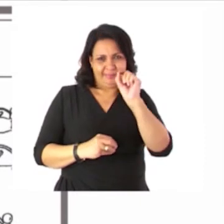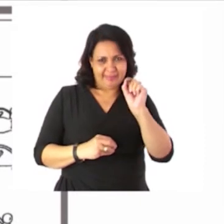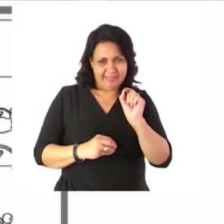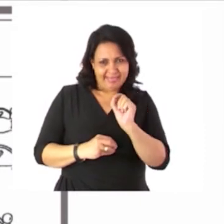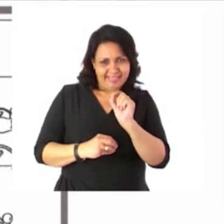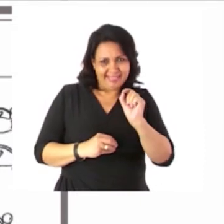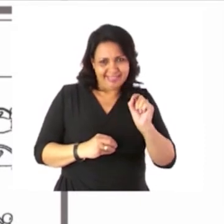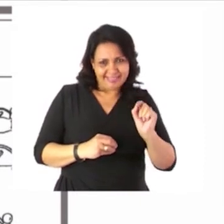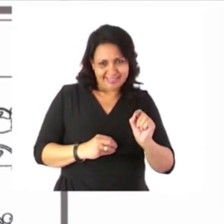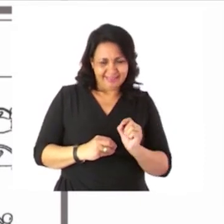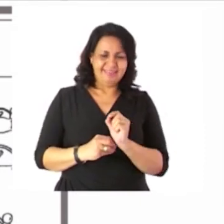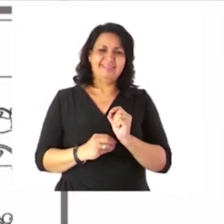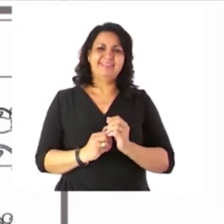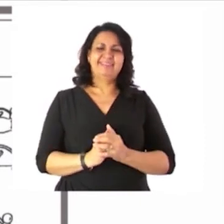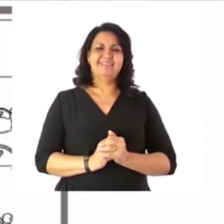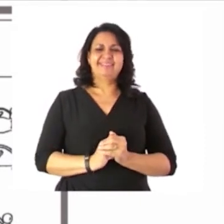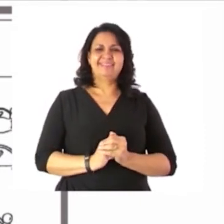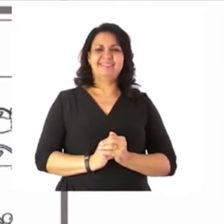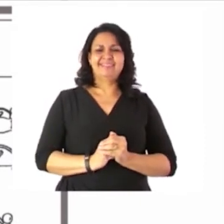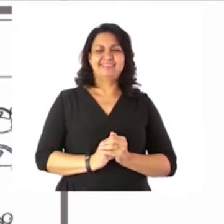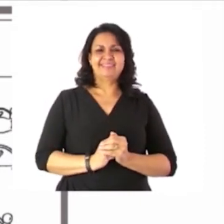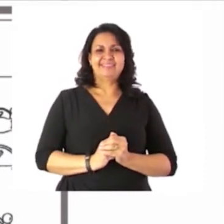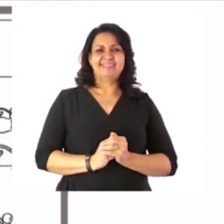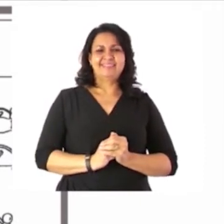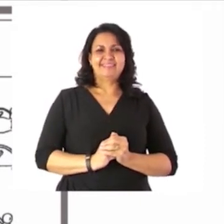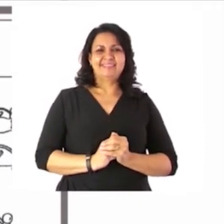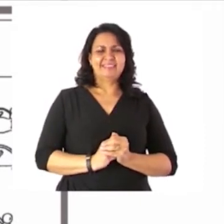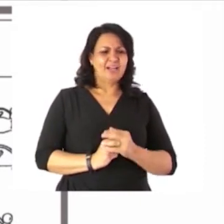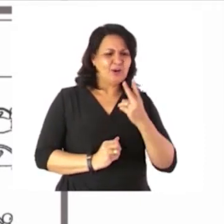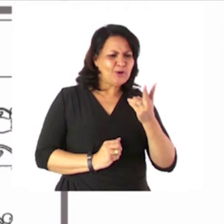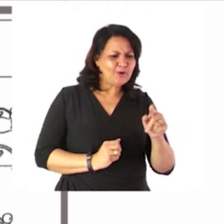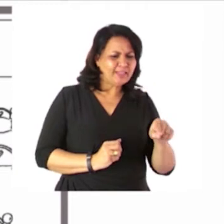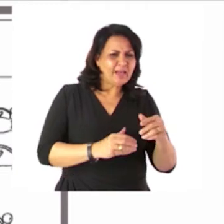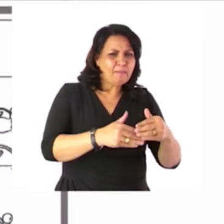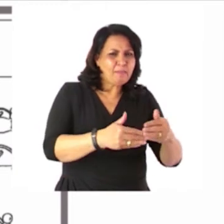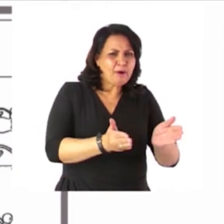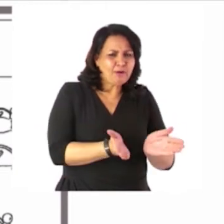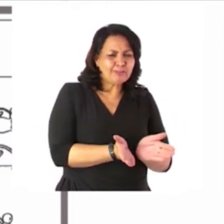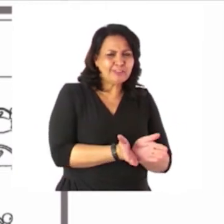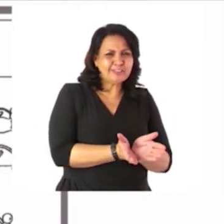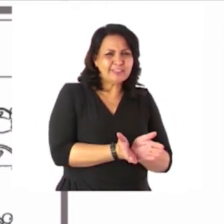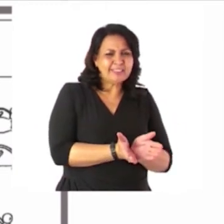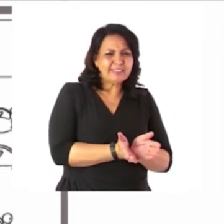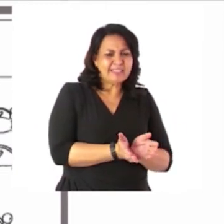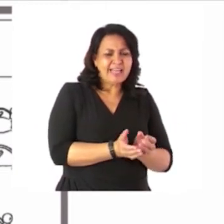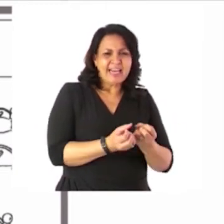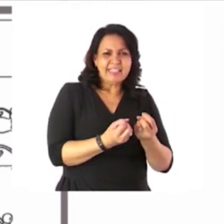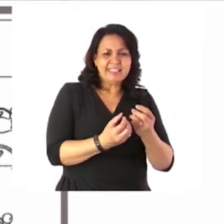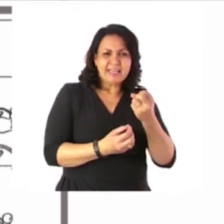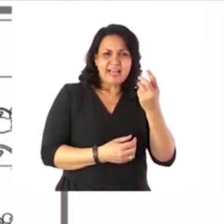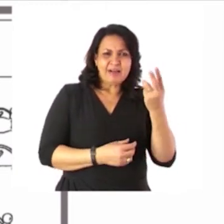can see those 3s are coming up. Look at the bowls now. Can you help me to count the